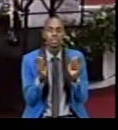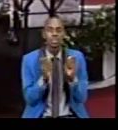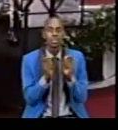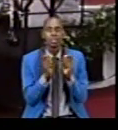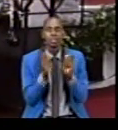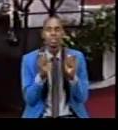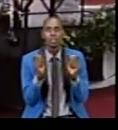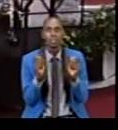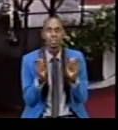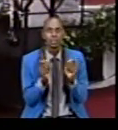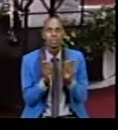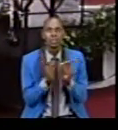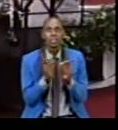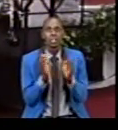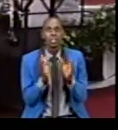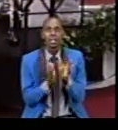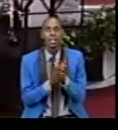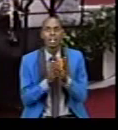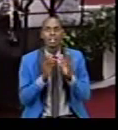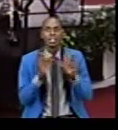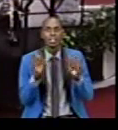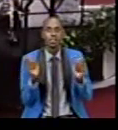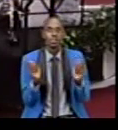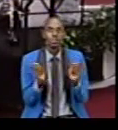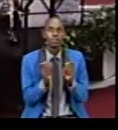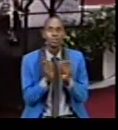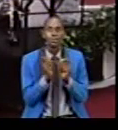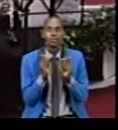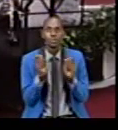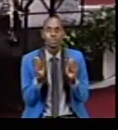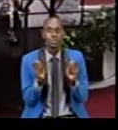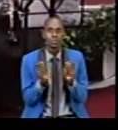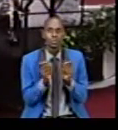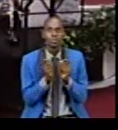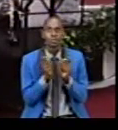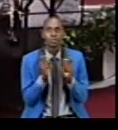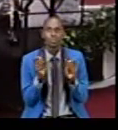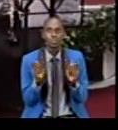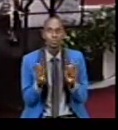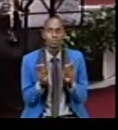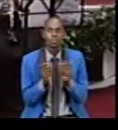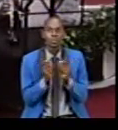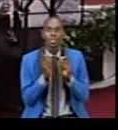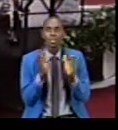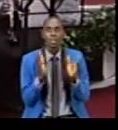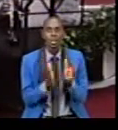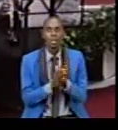Thank you.